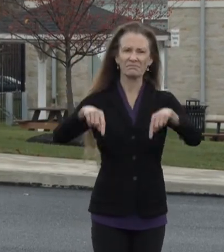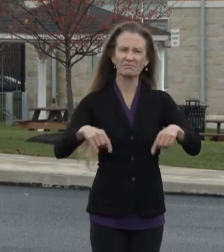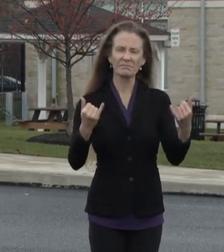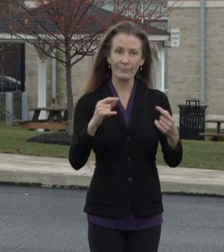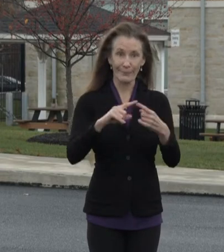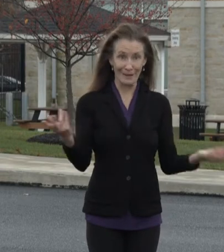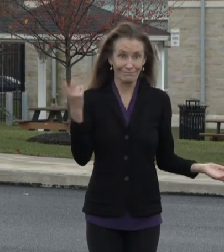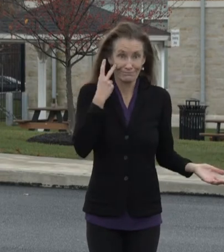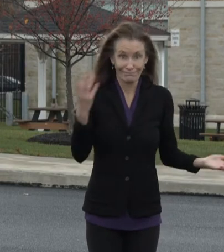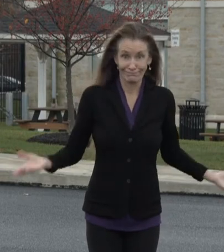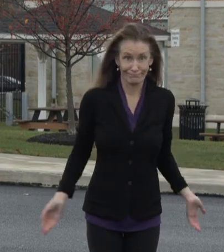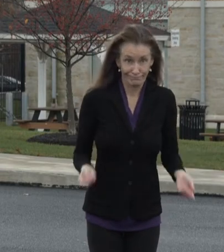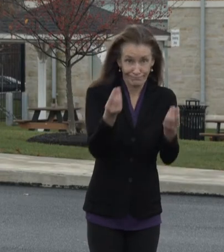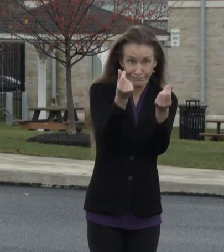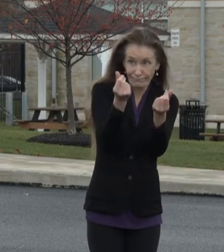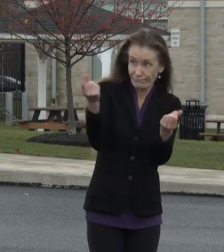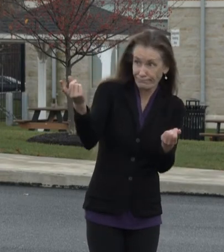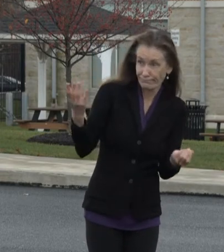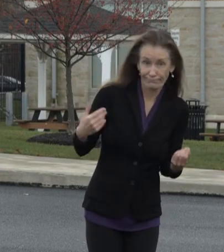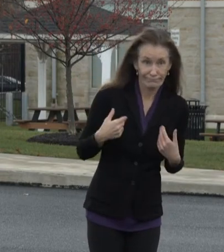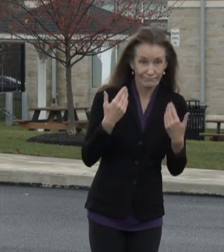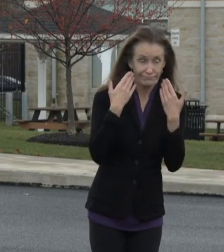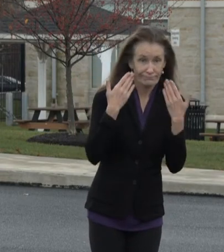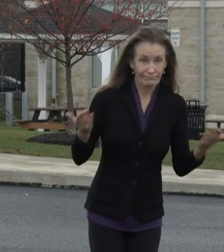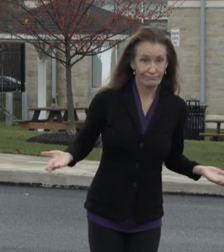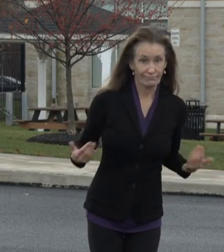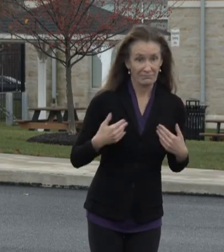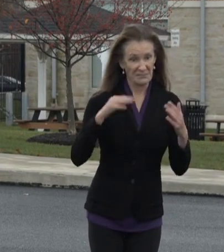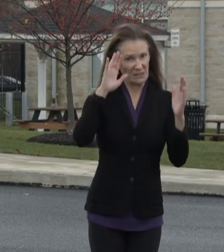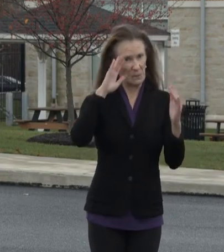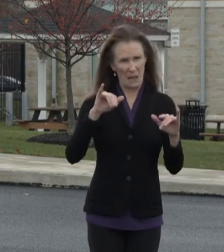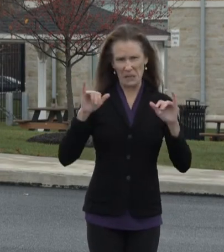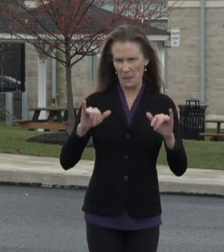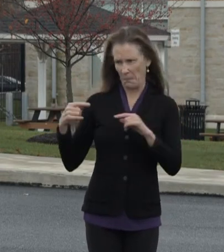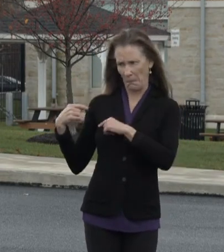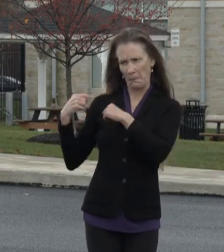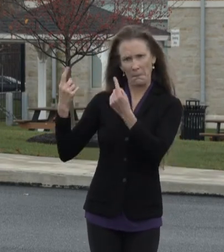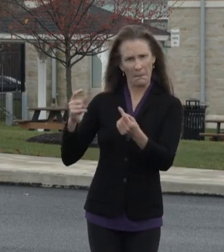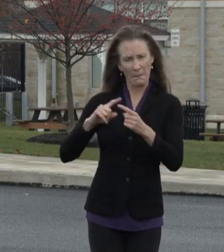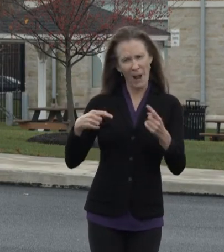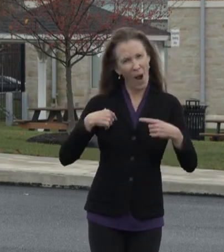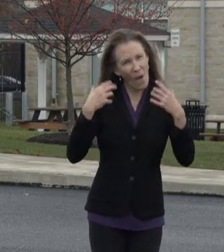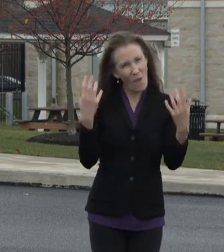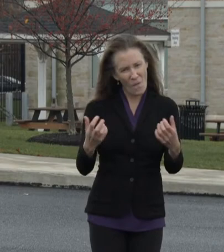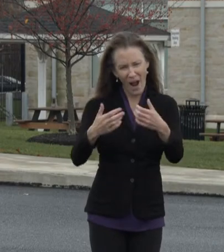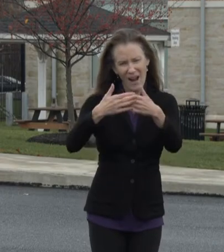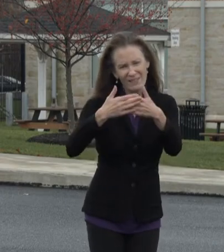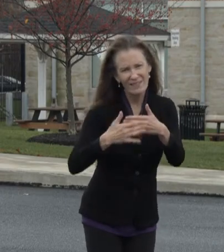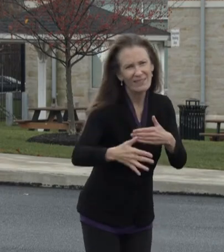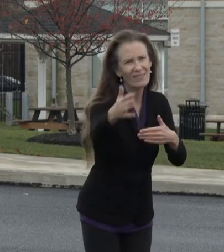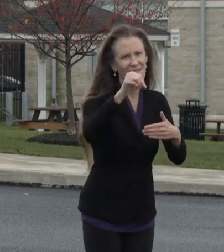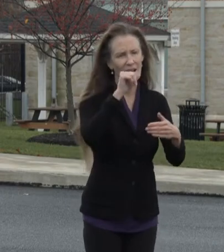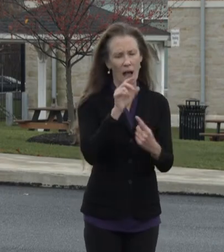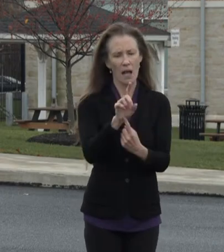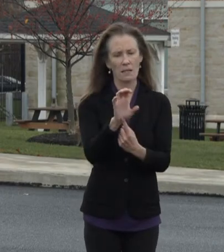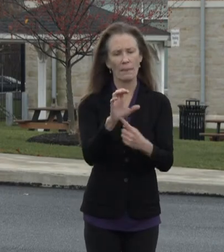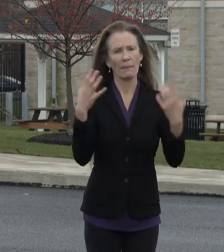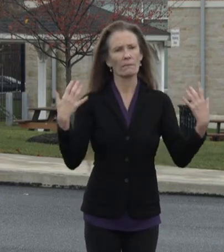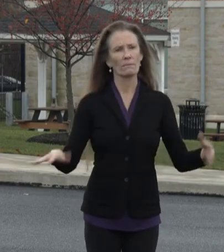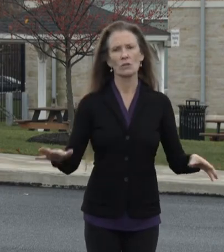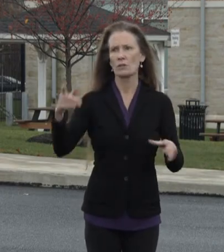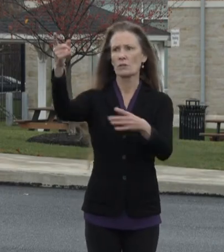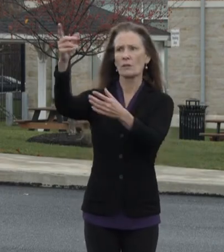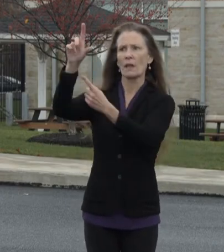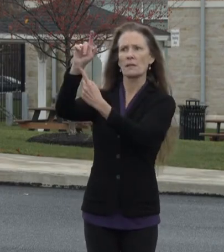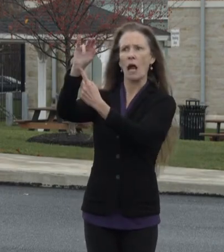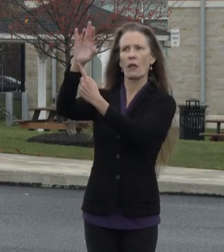it. The expectation is that this is a long-term thing, just as we're in long-term care. We are not faced